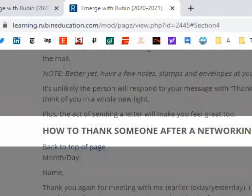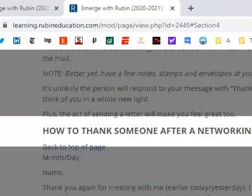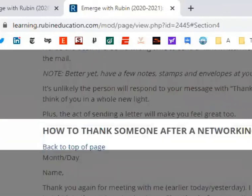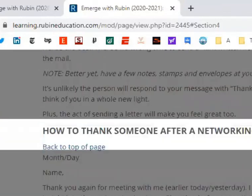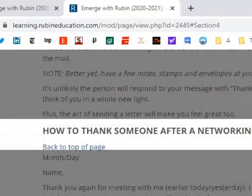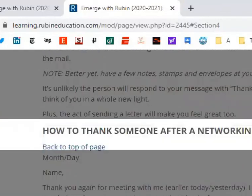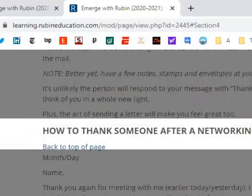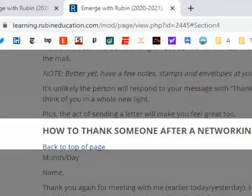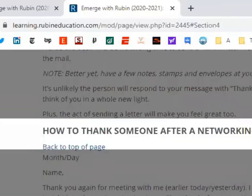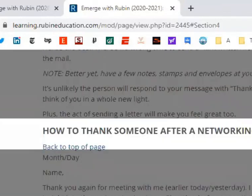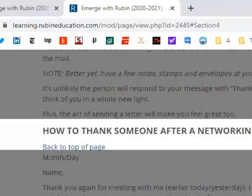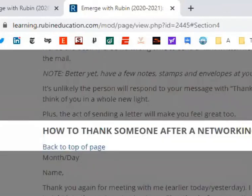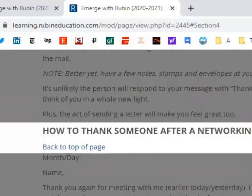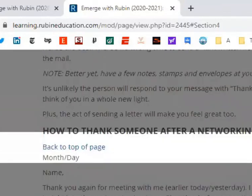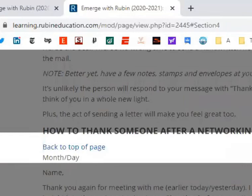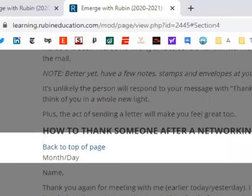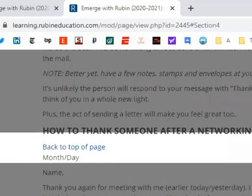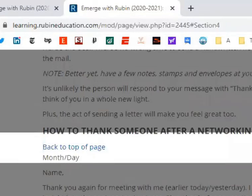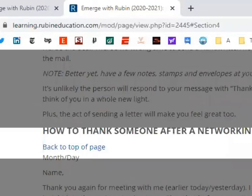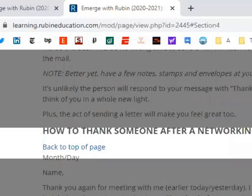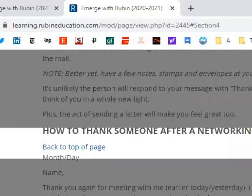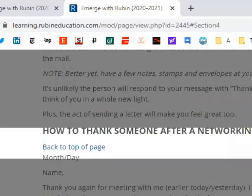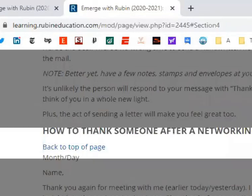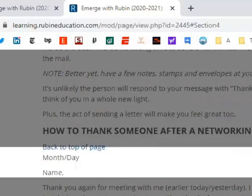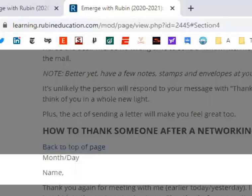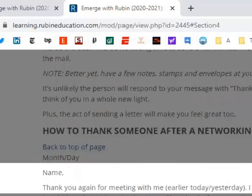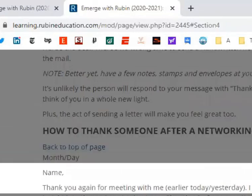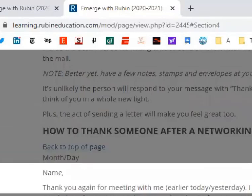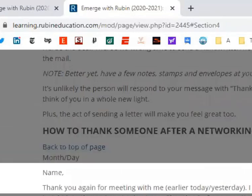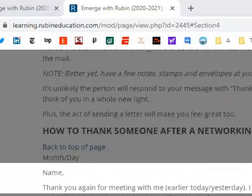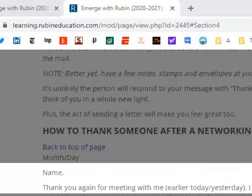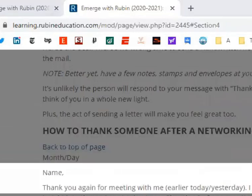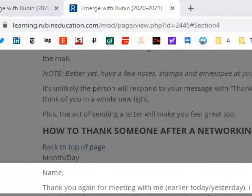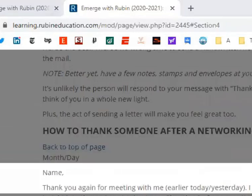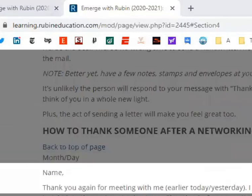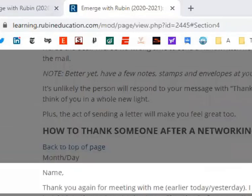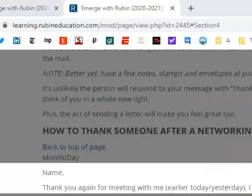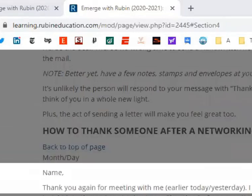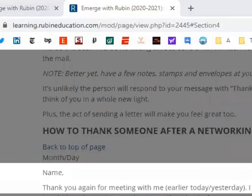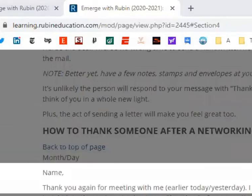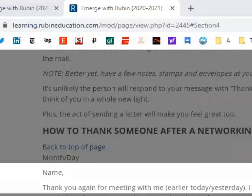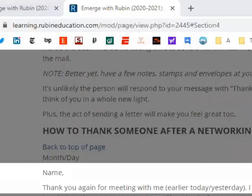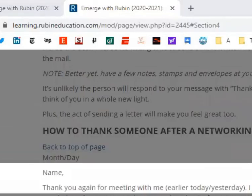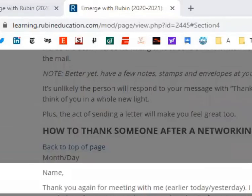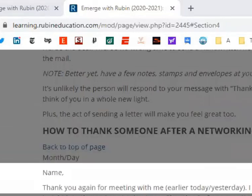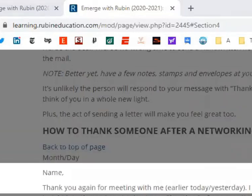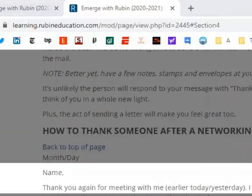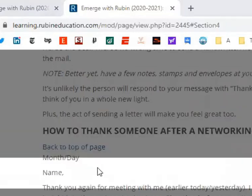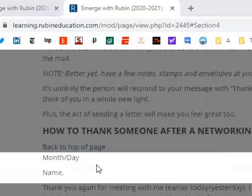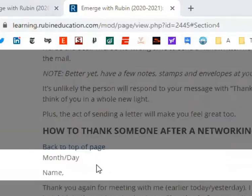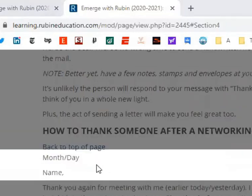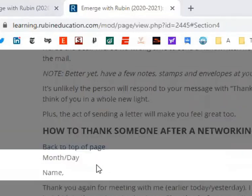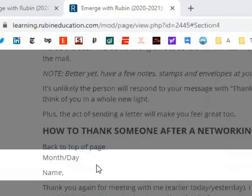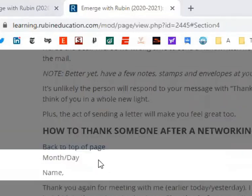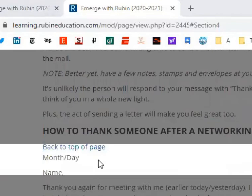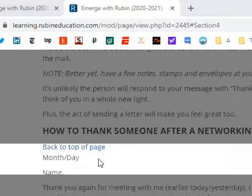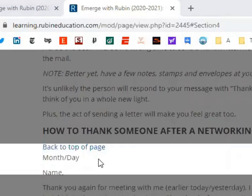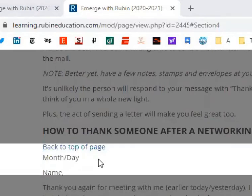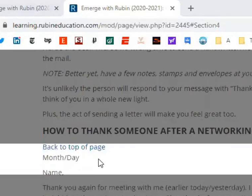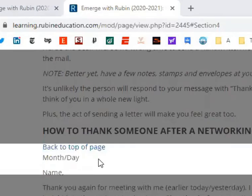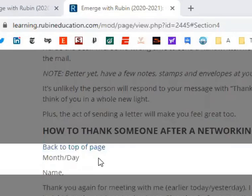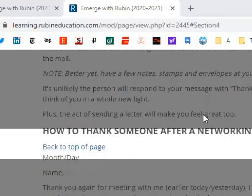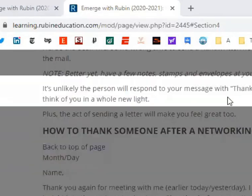it's after a networking meeting, okay? Just as one situation. Let me move my chat out of the way so I can see. And we're going to